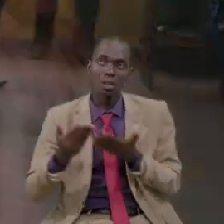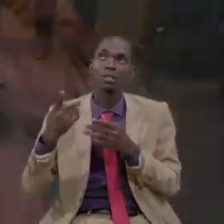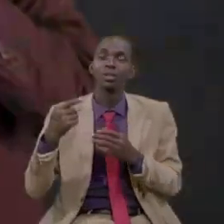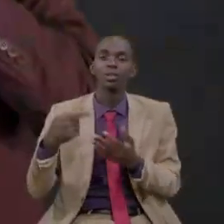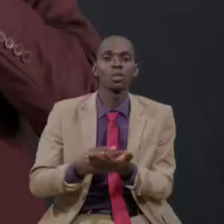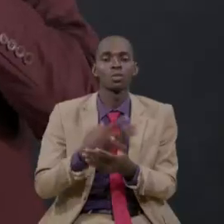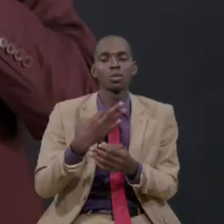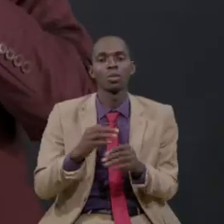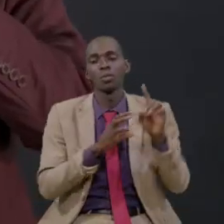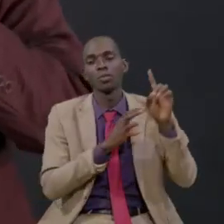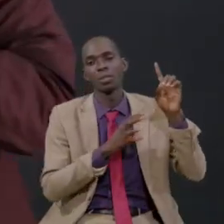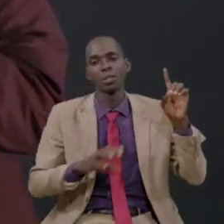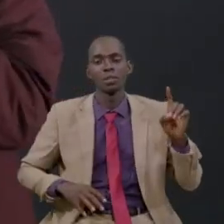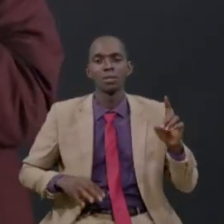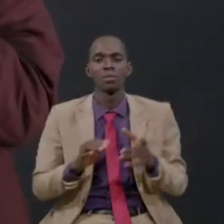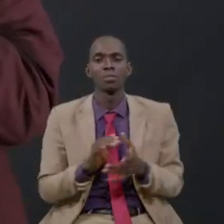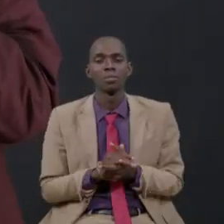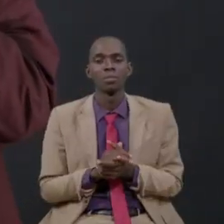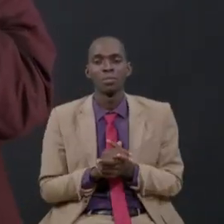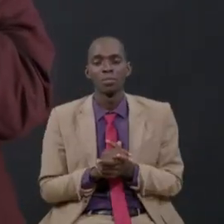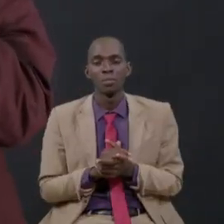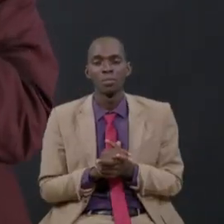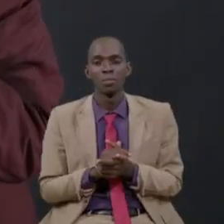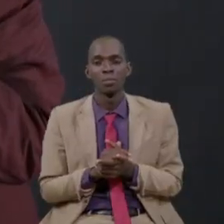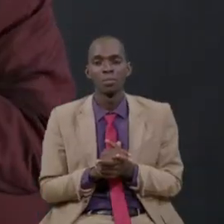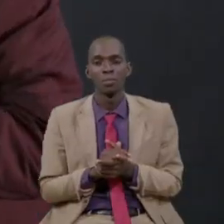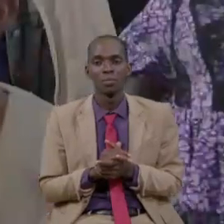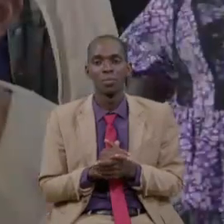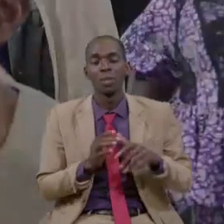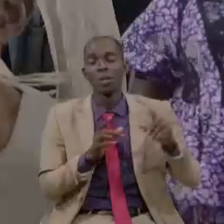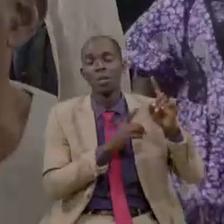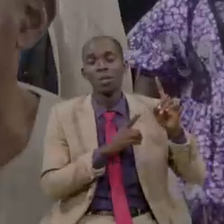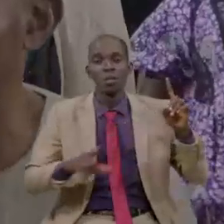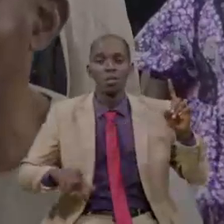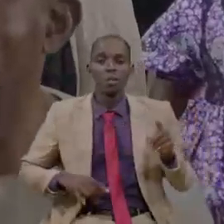Lord, I will follow without any deviation.